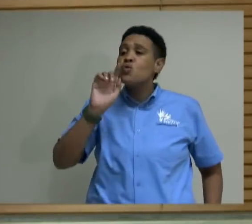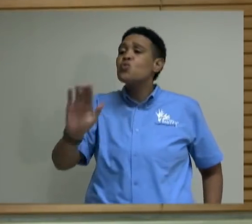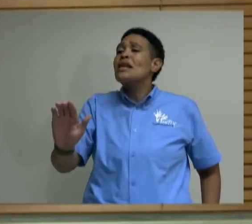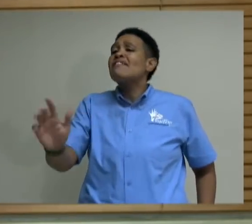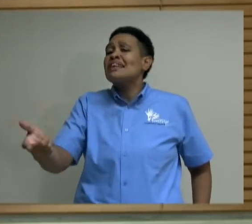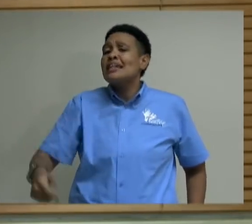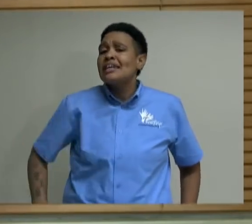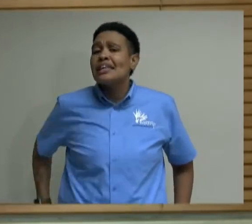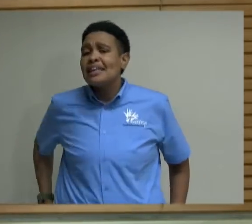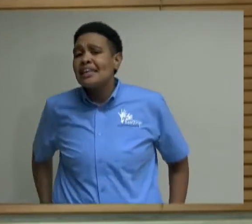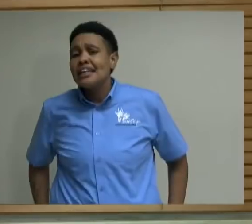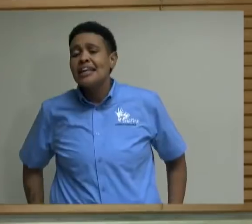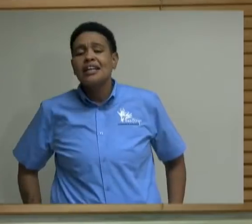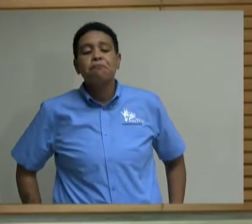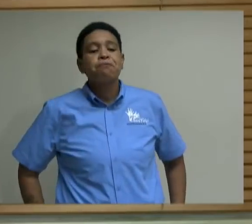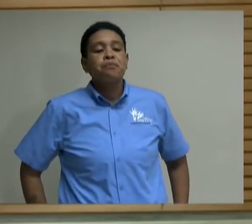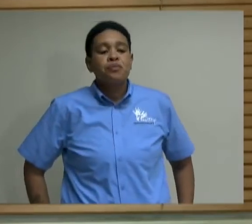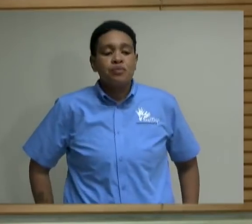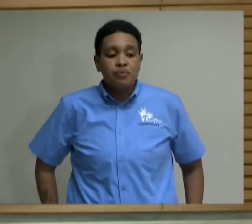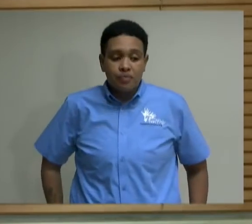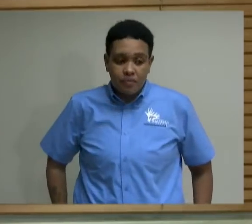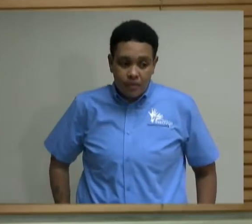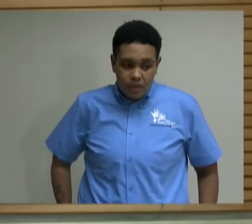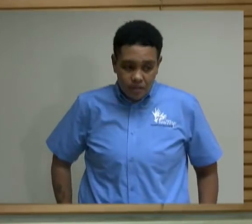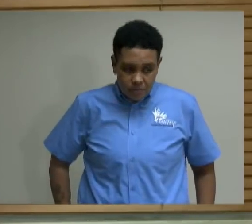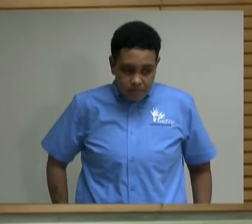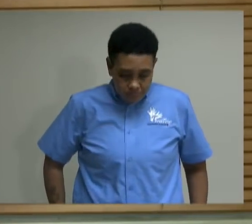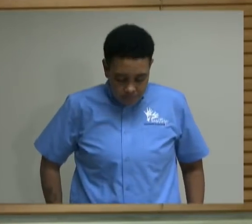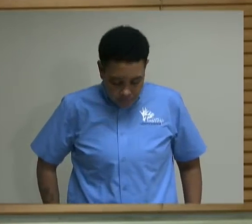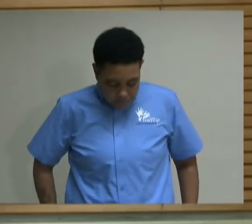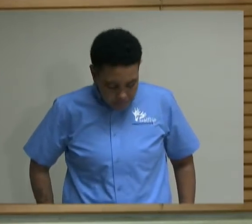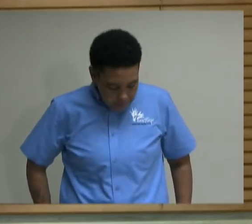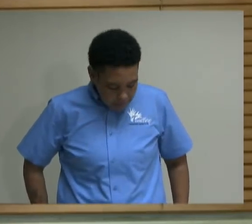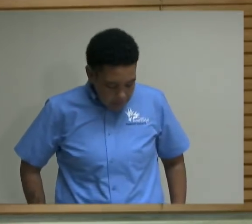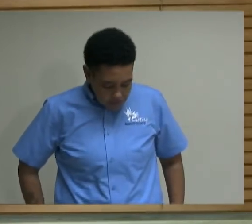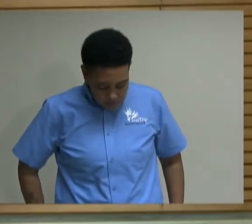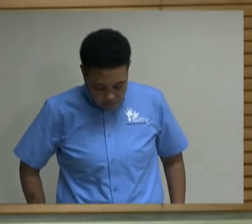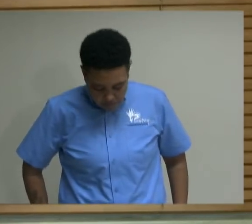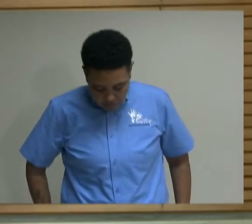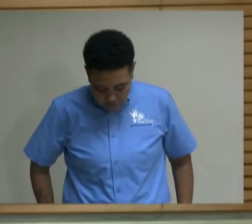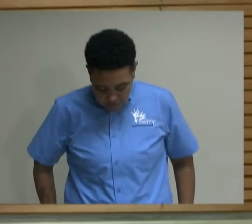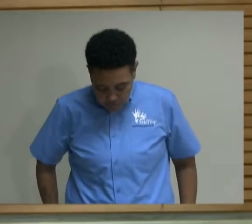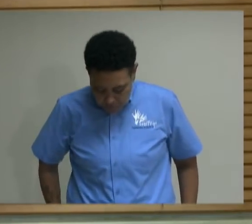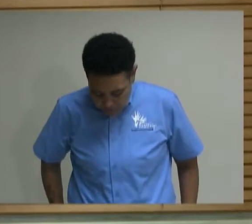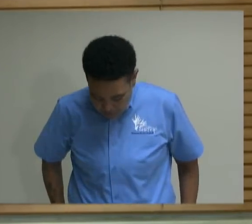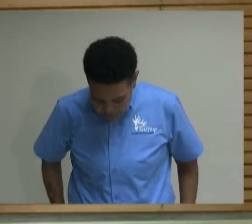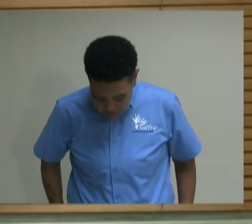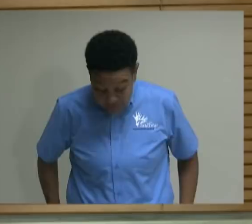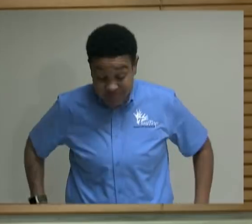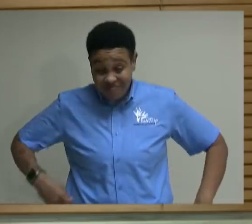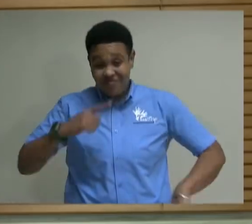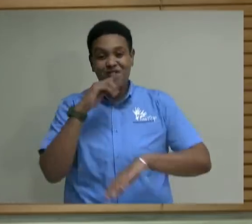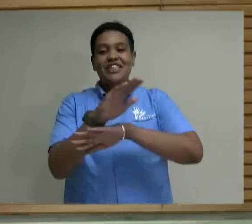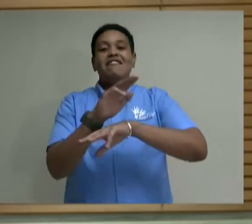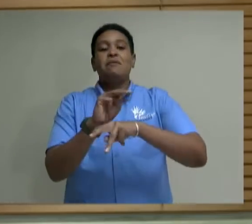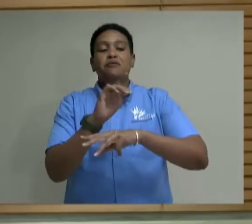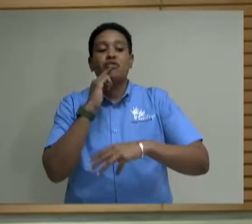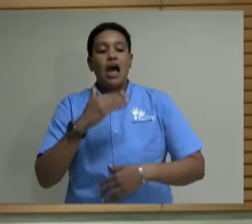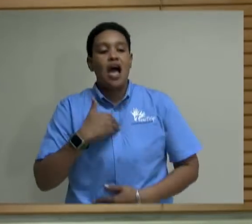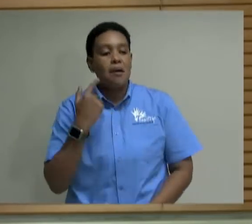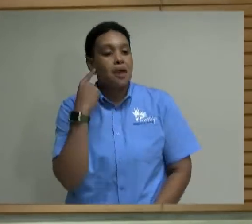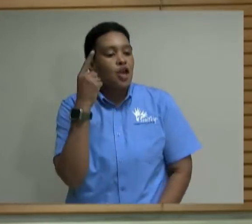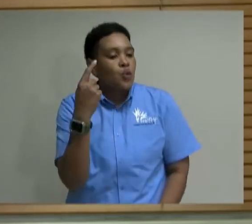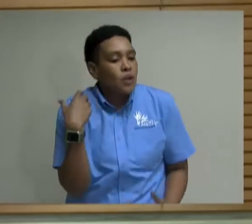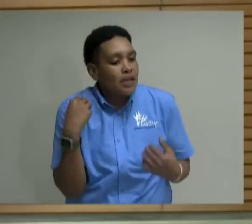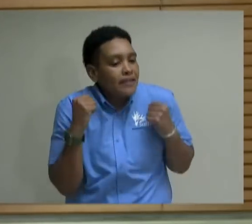you. Good evening to you as well, Minister. Well, first of all, happy to hear you and to hear that you are recovered